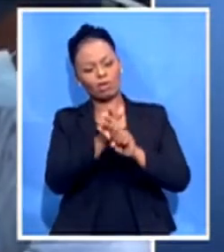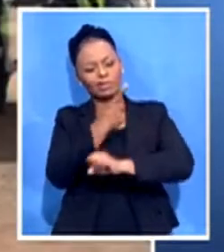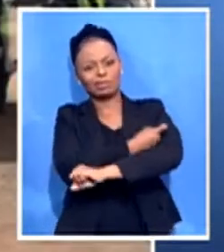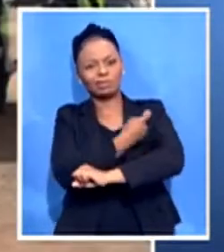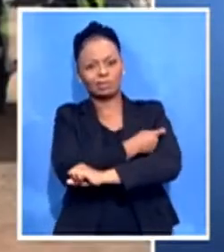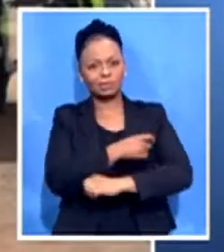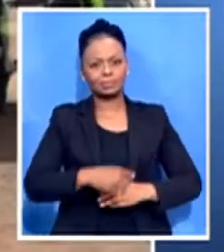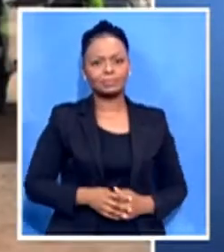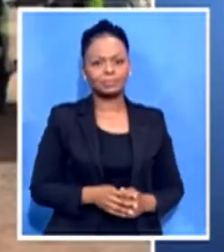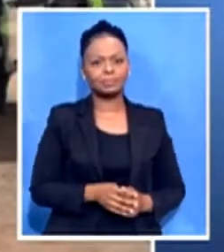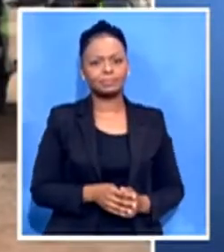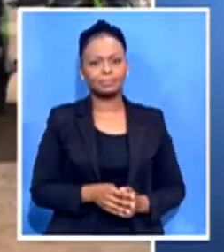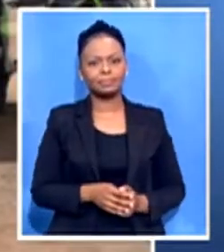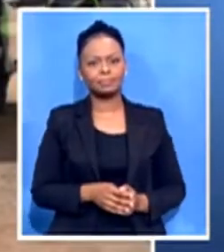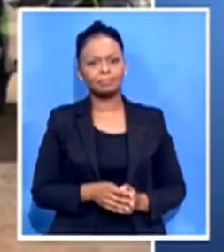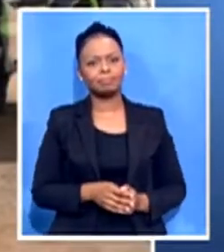Well,